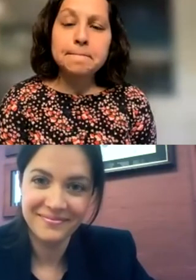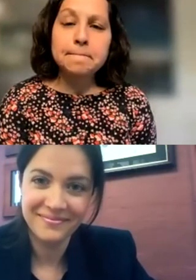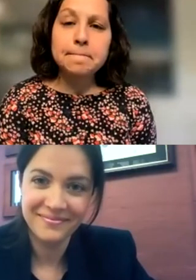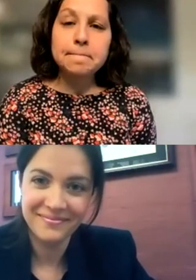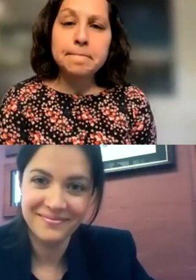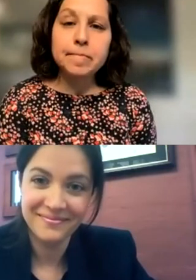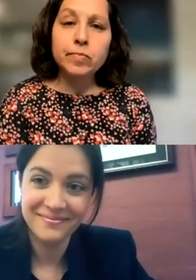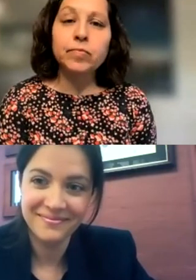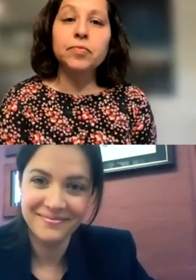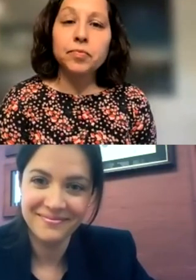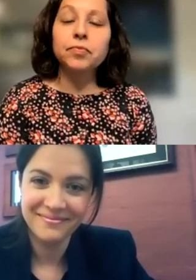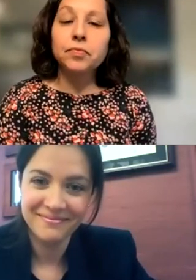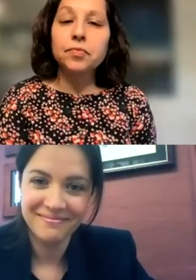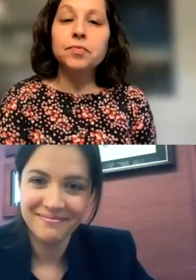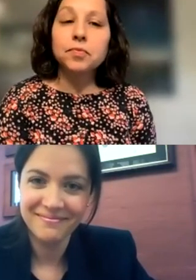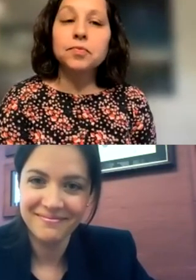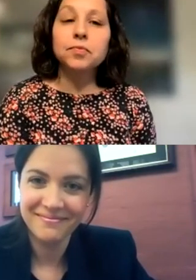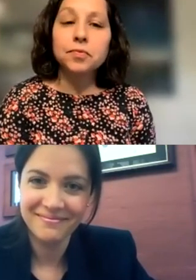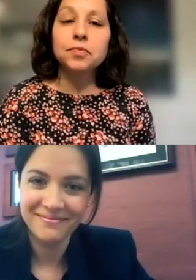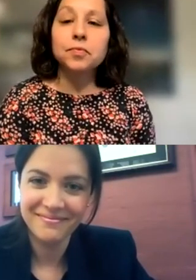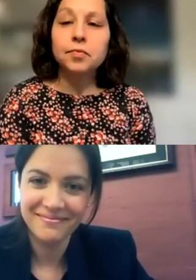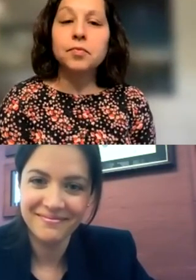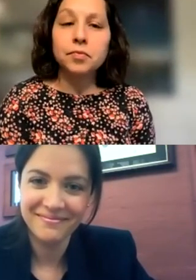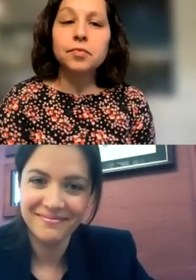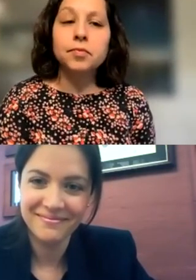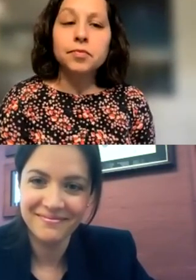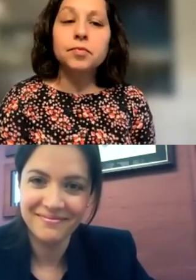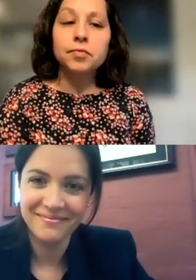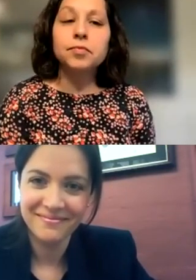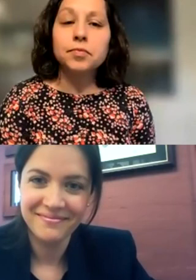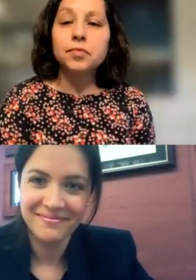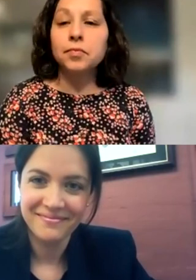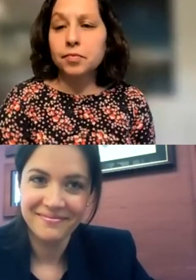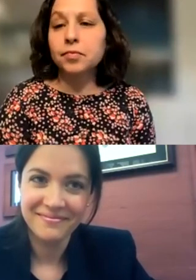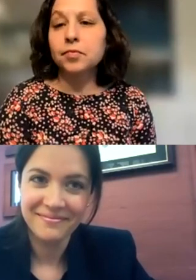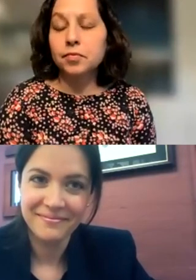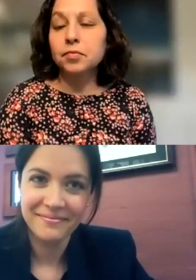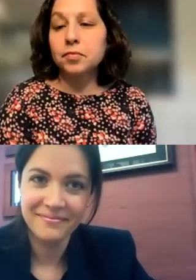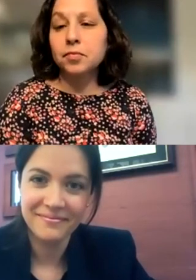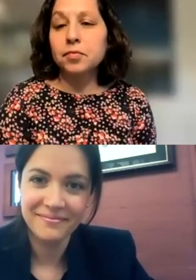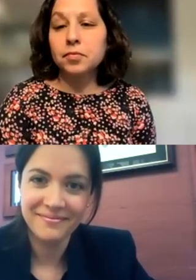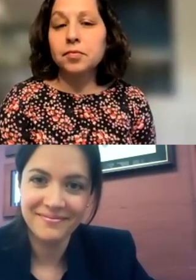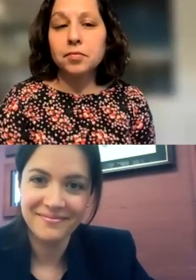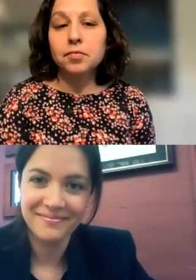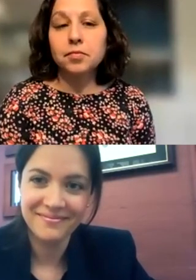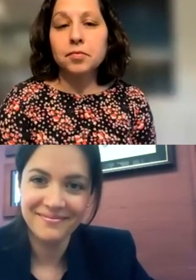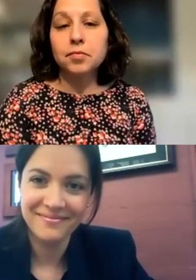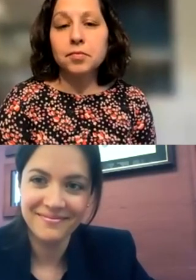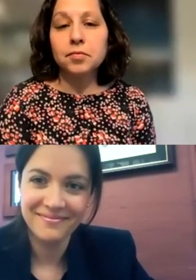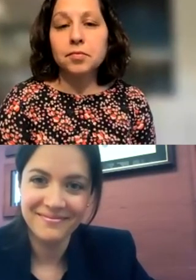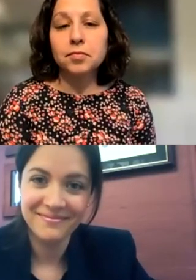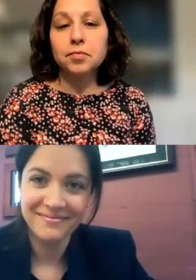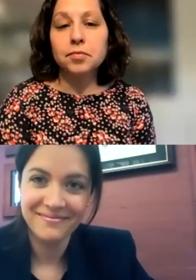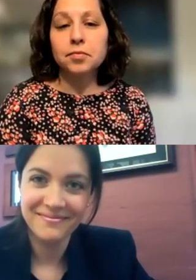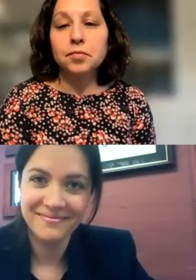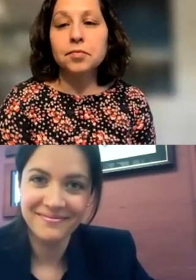perceive it like, oh, this is good. I'm at a teaching hospital and my doctor's getting some additional feedback. They often joke, you know, okay, he's